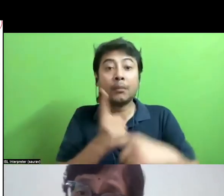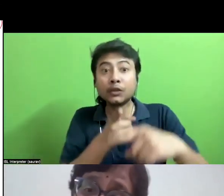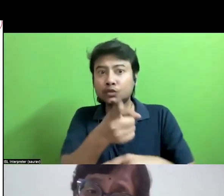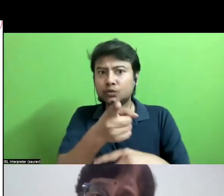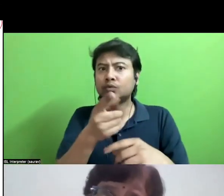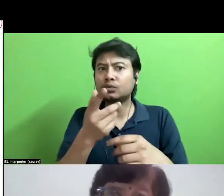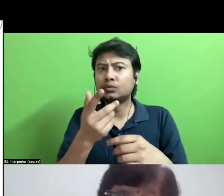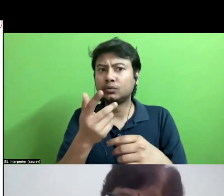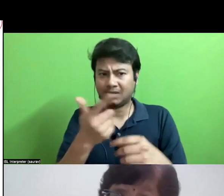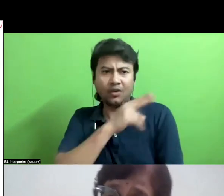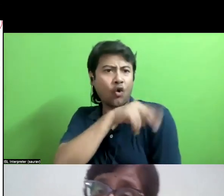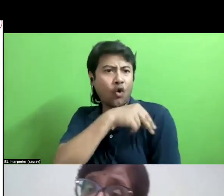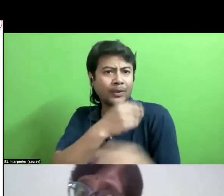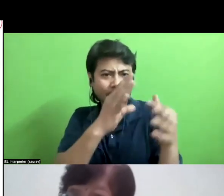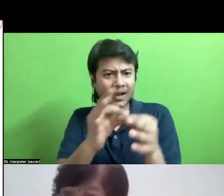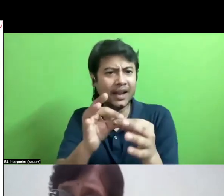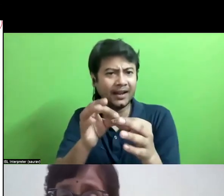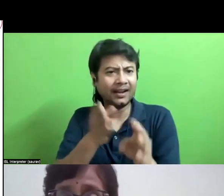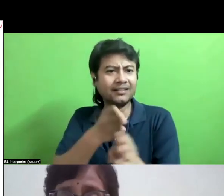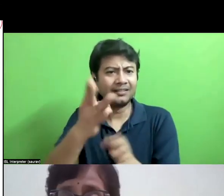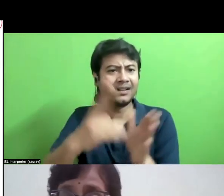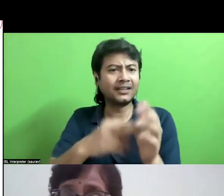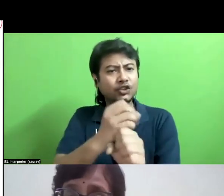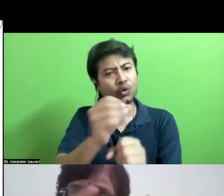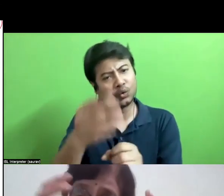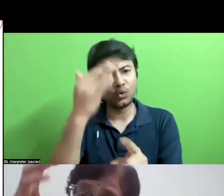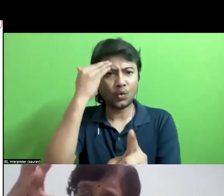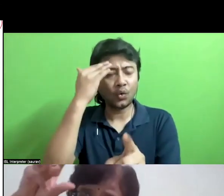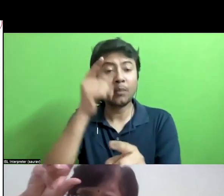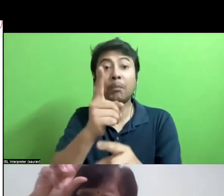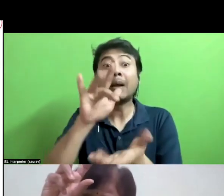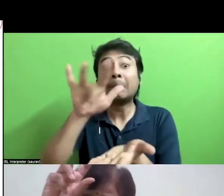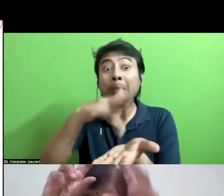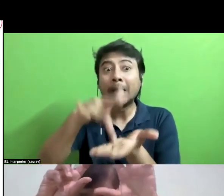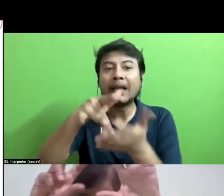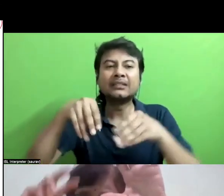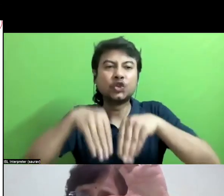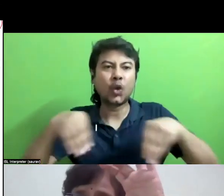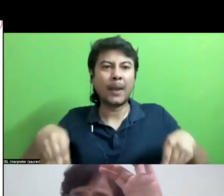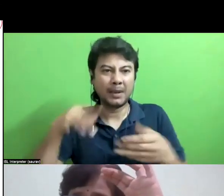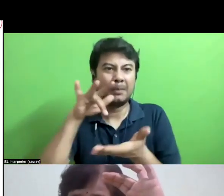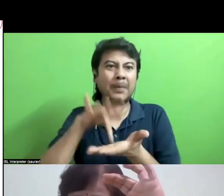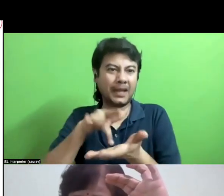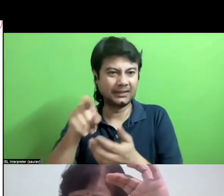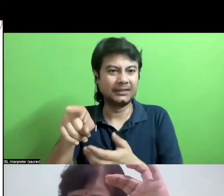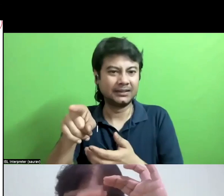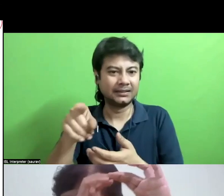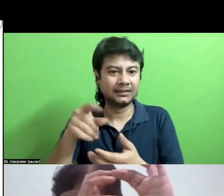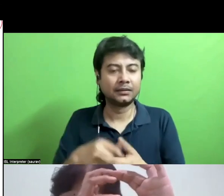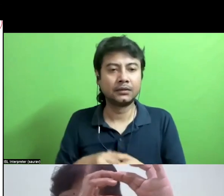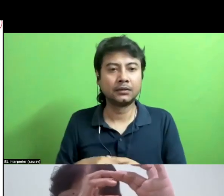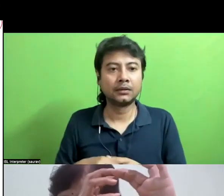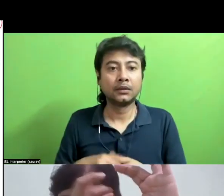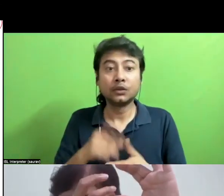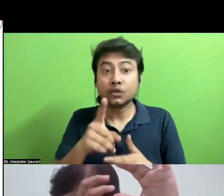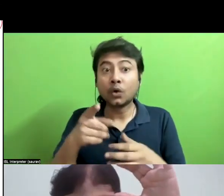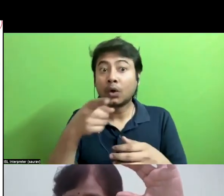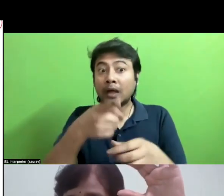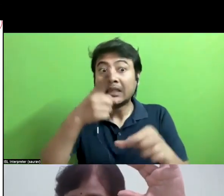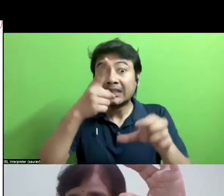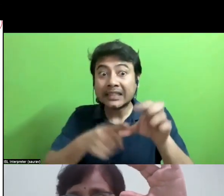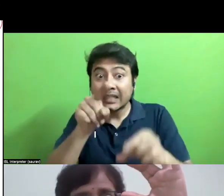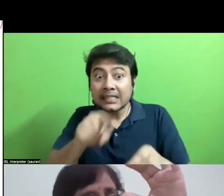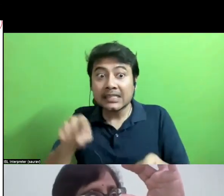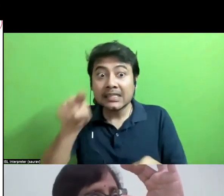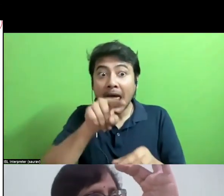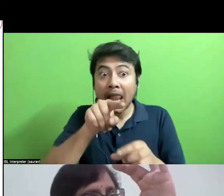really tackling at the tribal level or wherever it is that once the problem with sickle cell anemia is once you have it, it